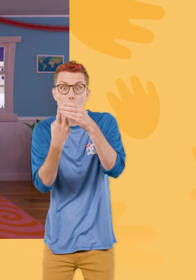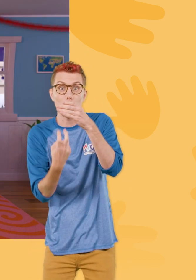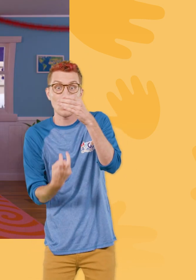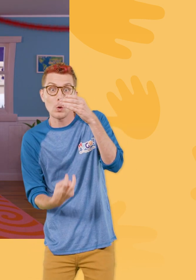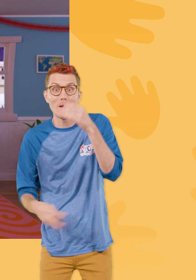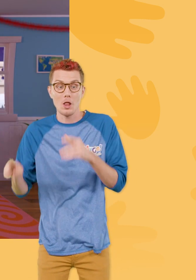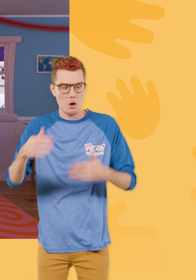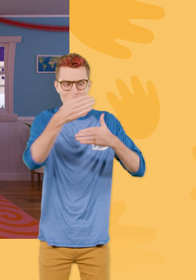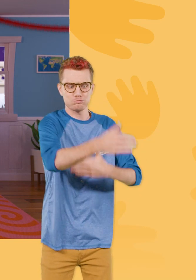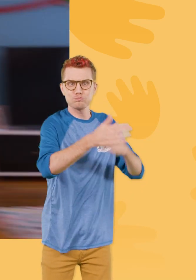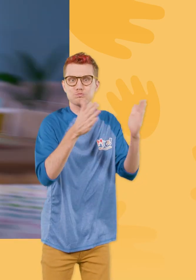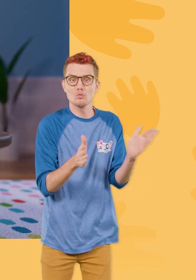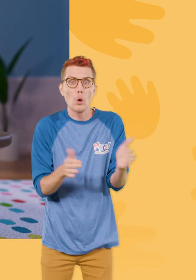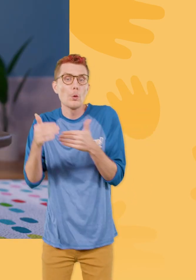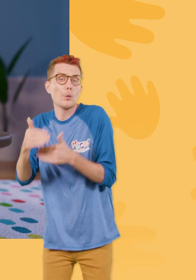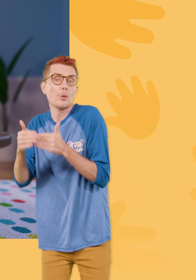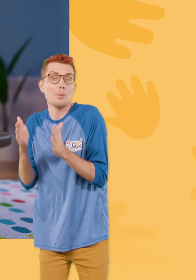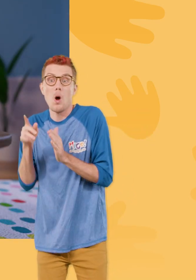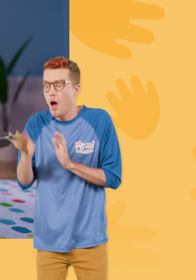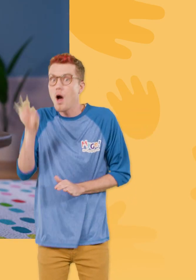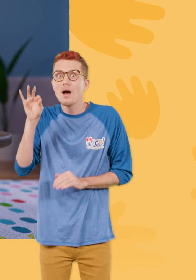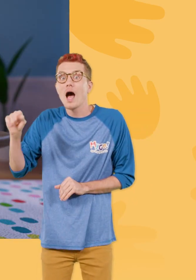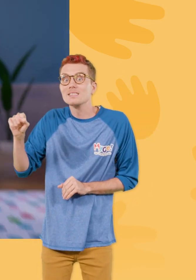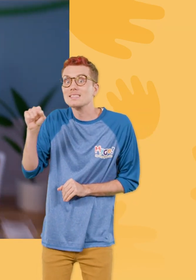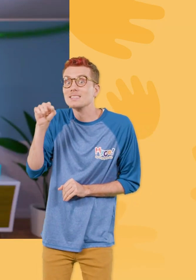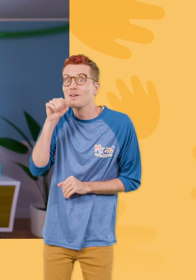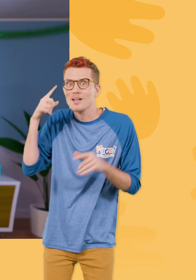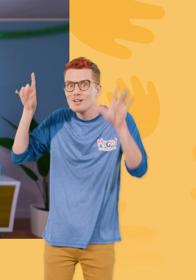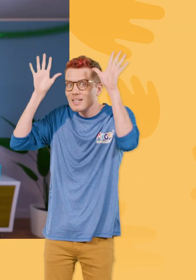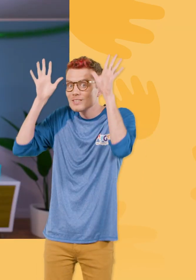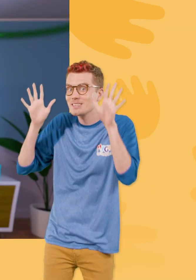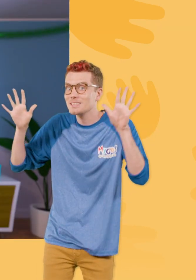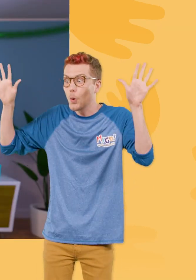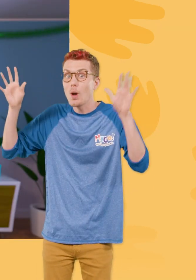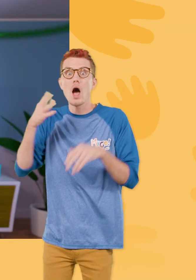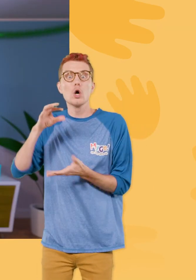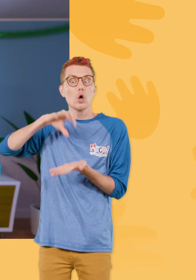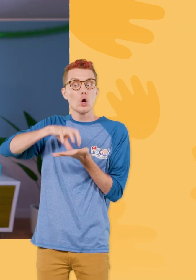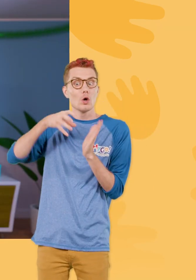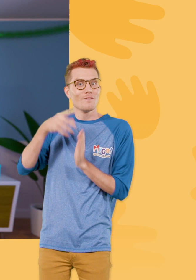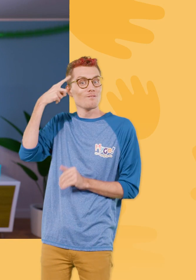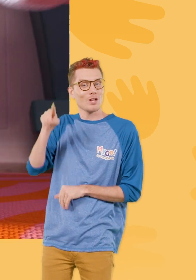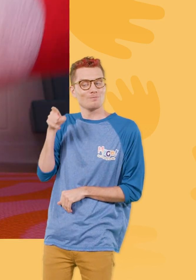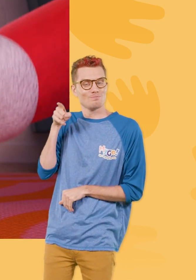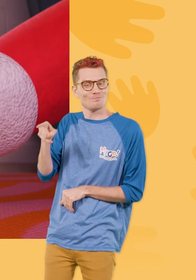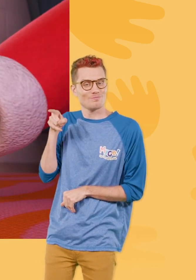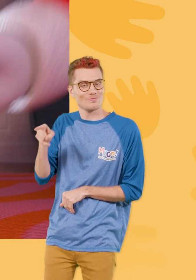down the chimney with parcels fat and thin, finding carrots for his reindeer and cookies for him.